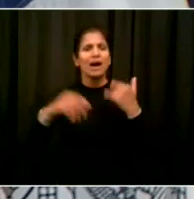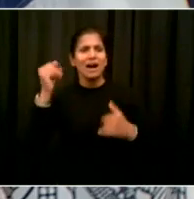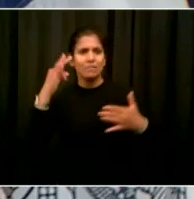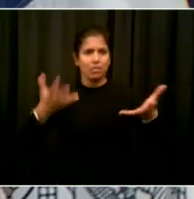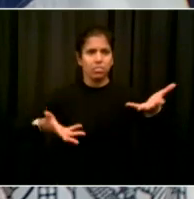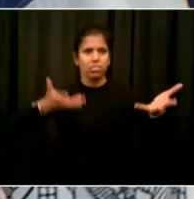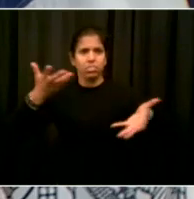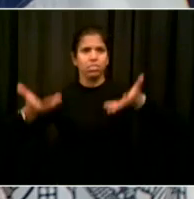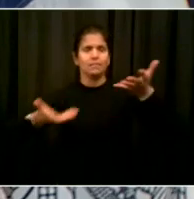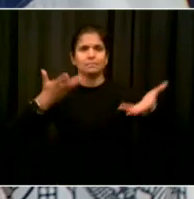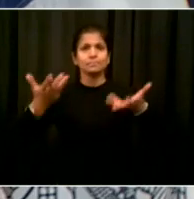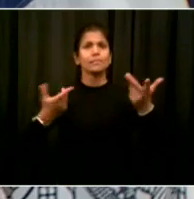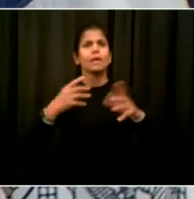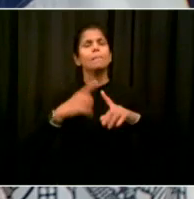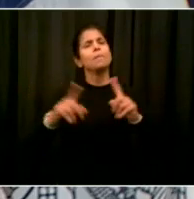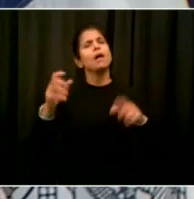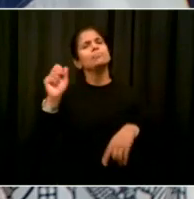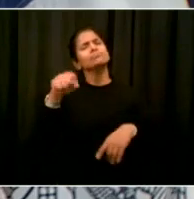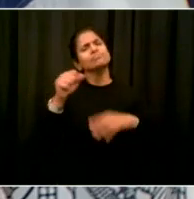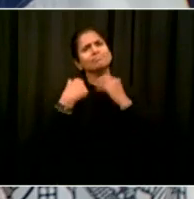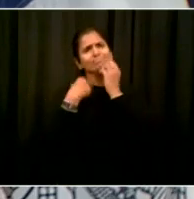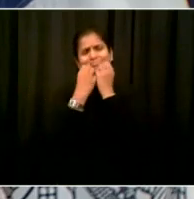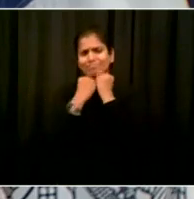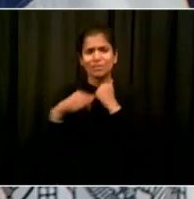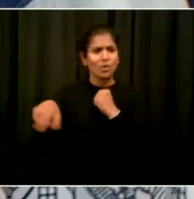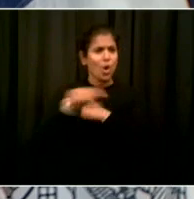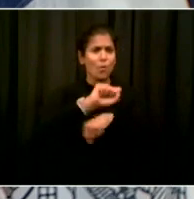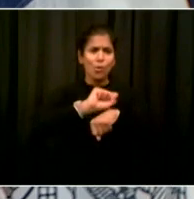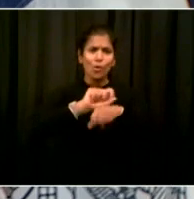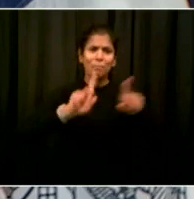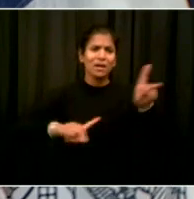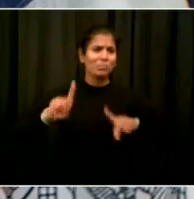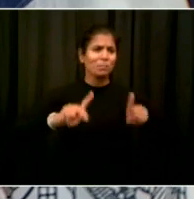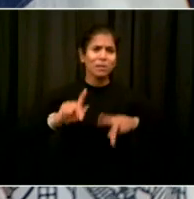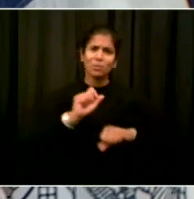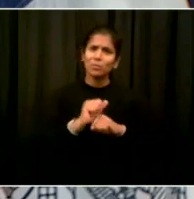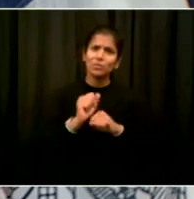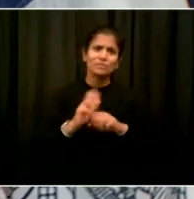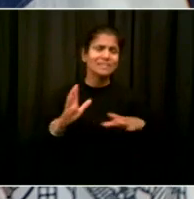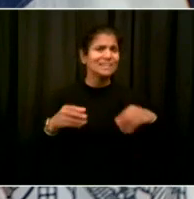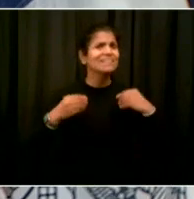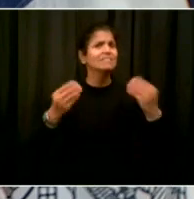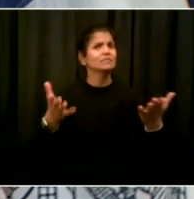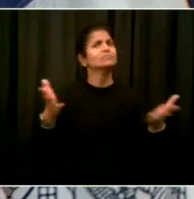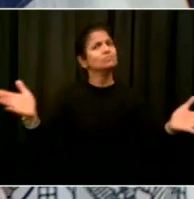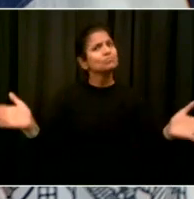our workforce. We're going to be able to keep serving people and having the kind of recovery we deserve.